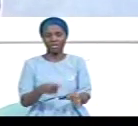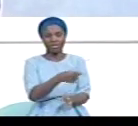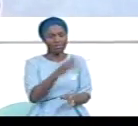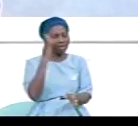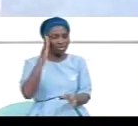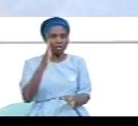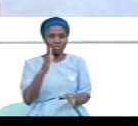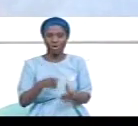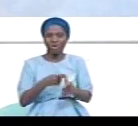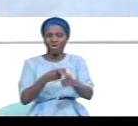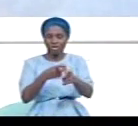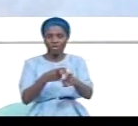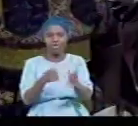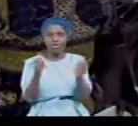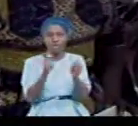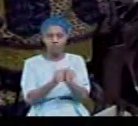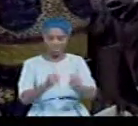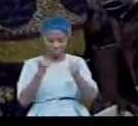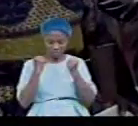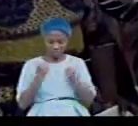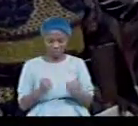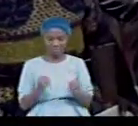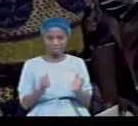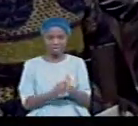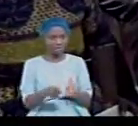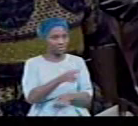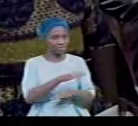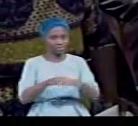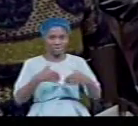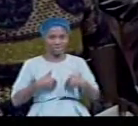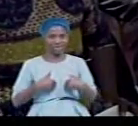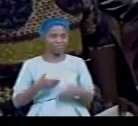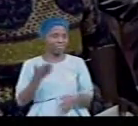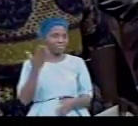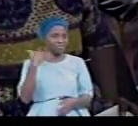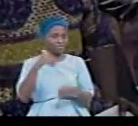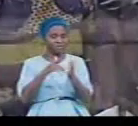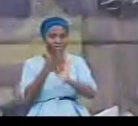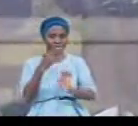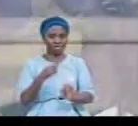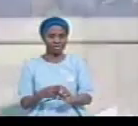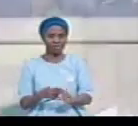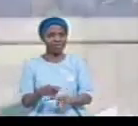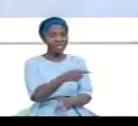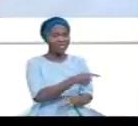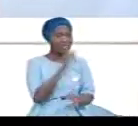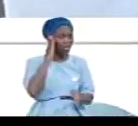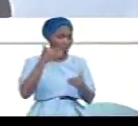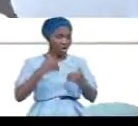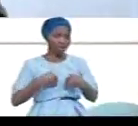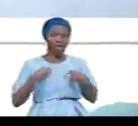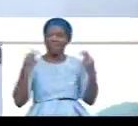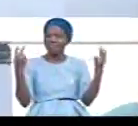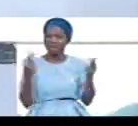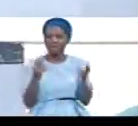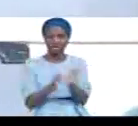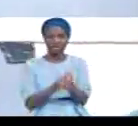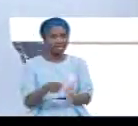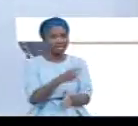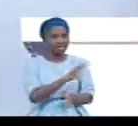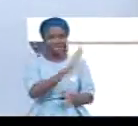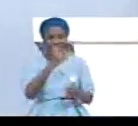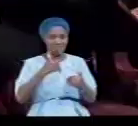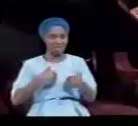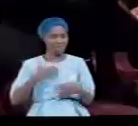had before in Jesus' name. They will have the victory they never had before